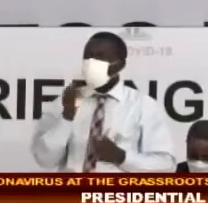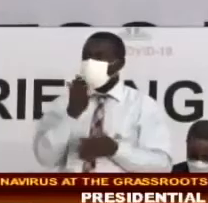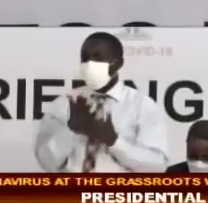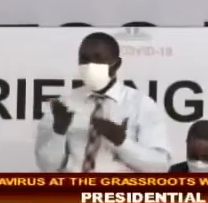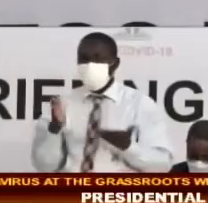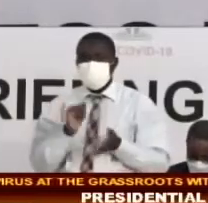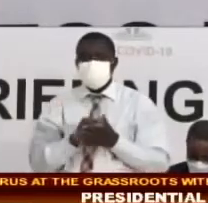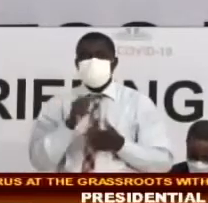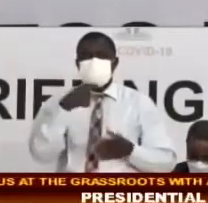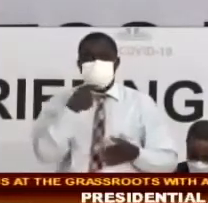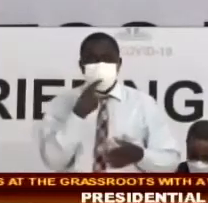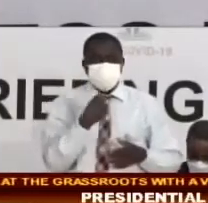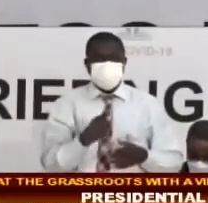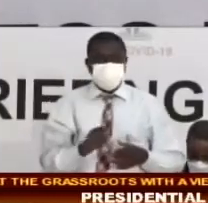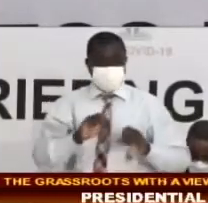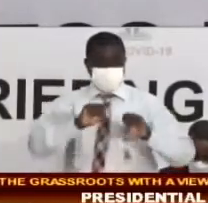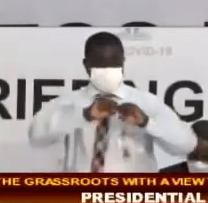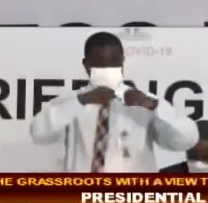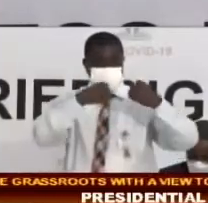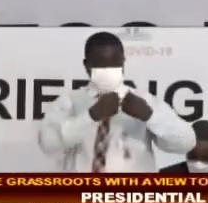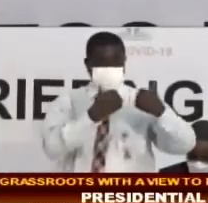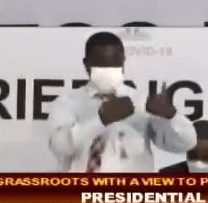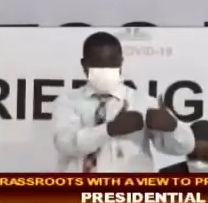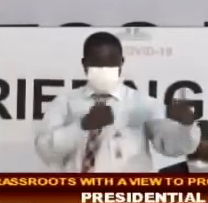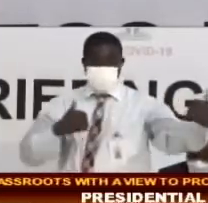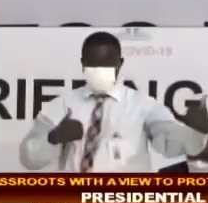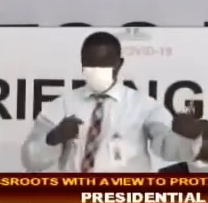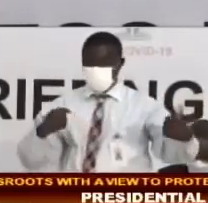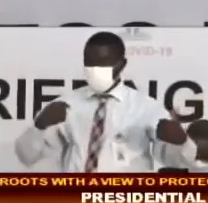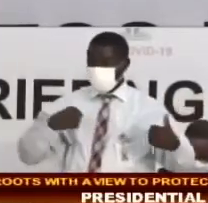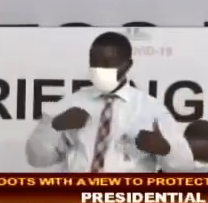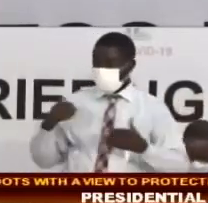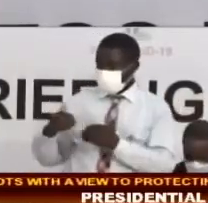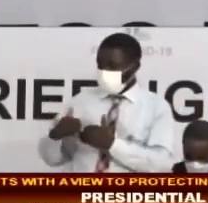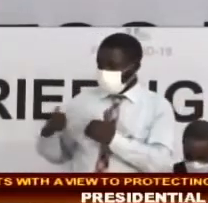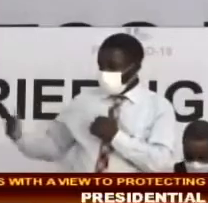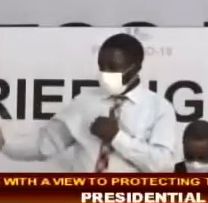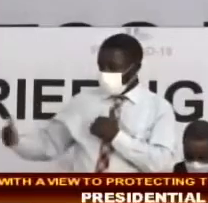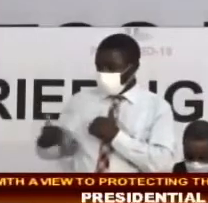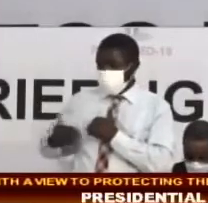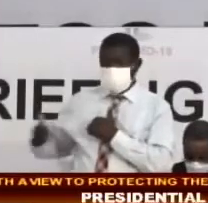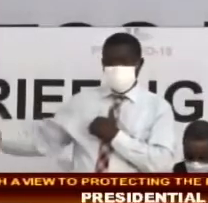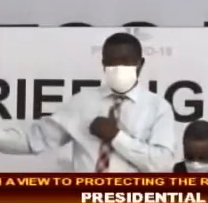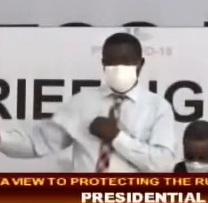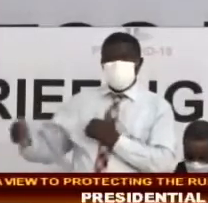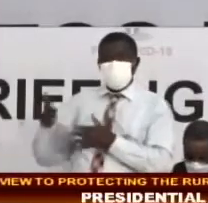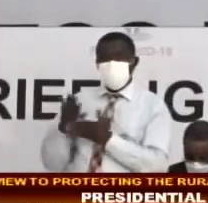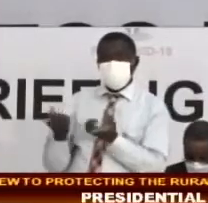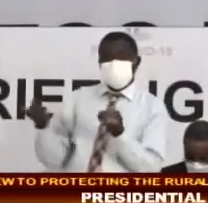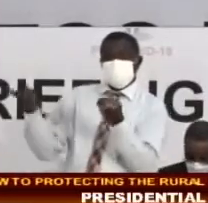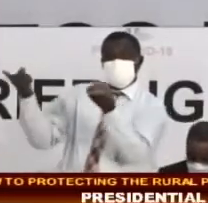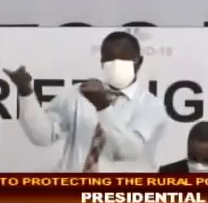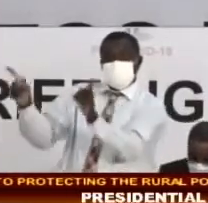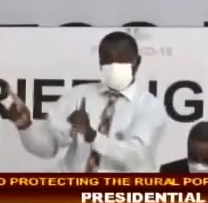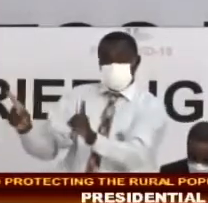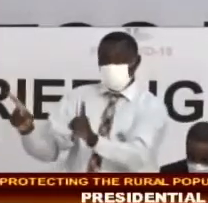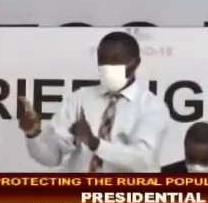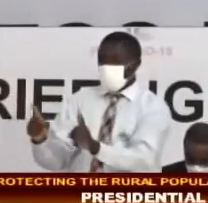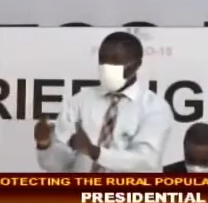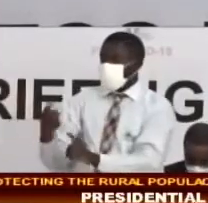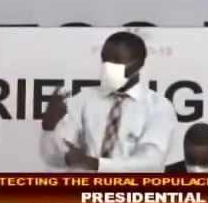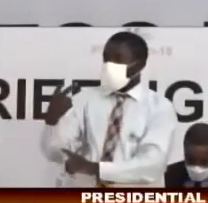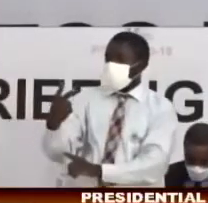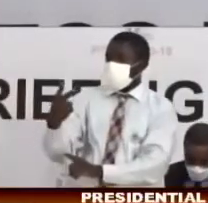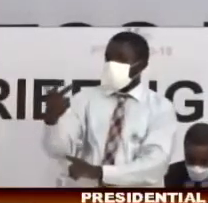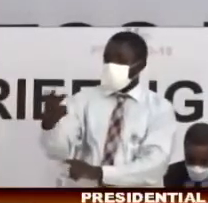social distance da turanci, na a tsaya nesa da juna idan wani abu ya haɗa aƙalla taku 3 zuwa